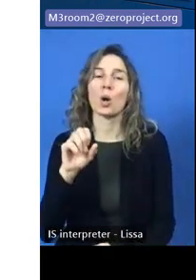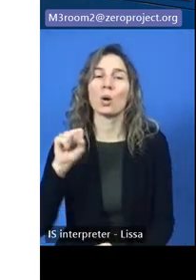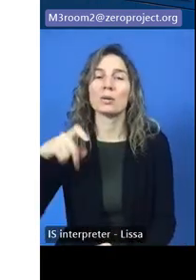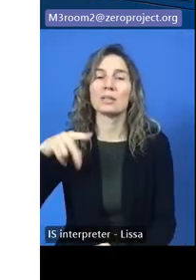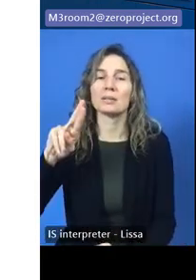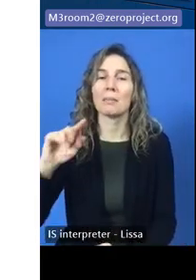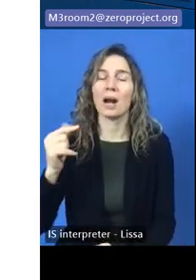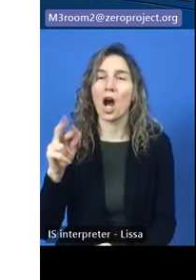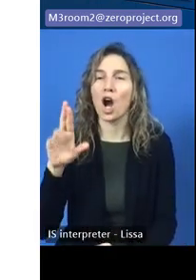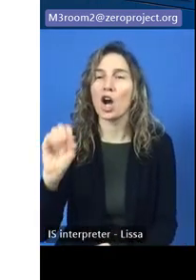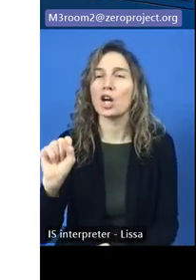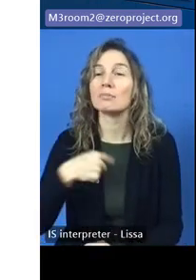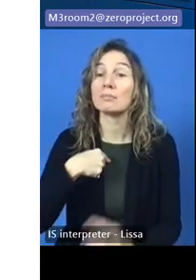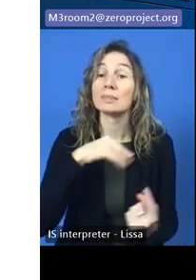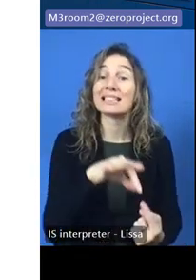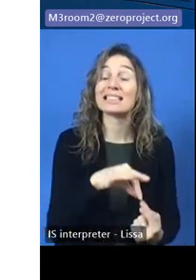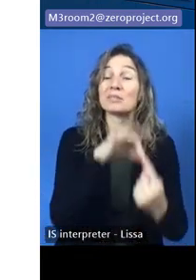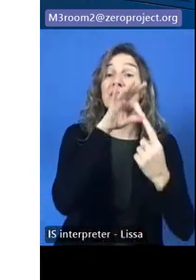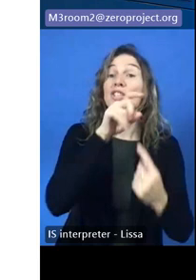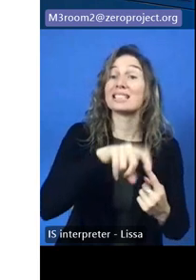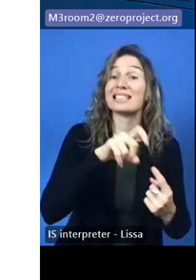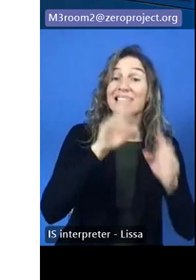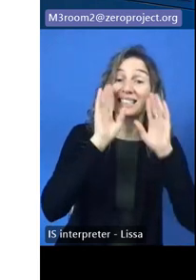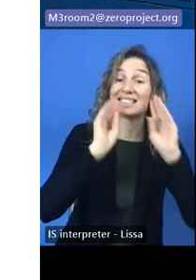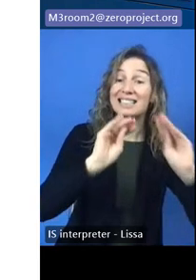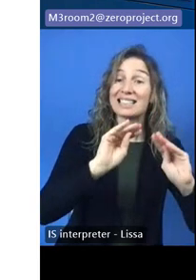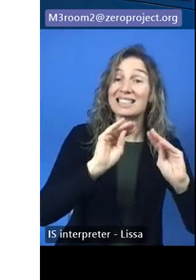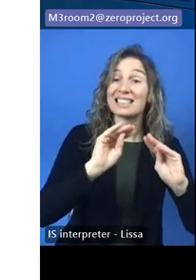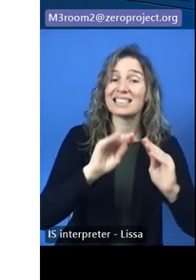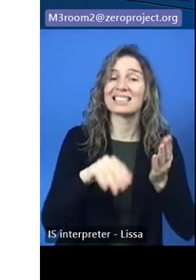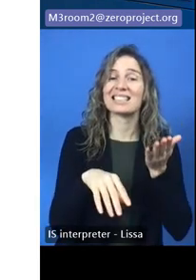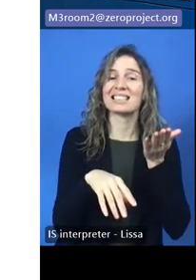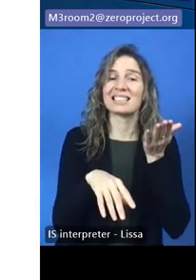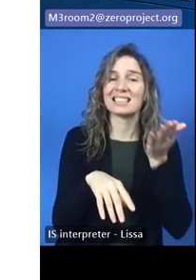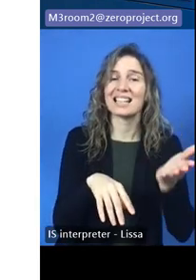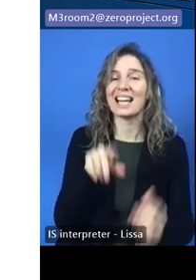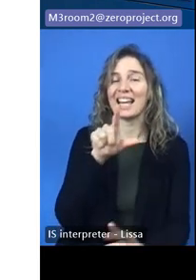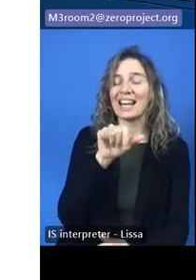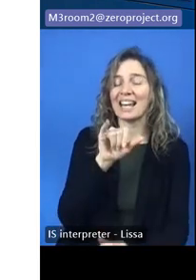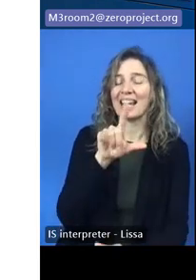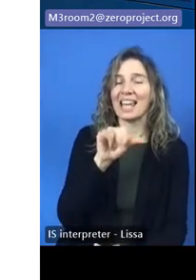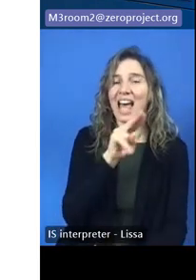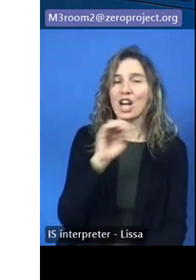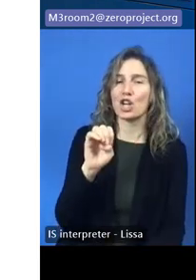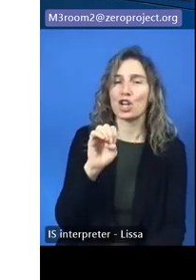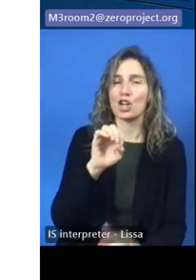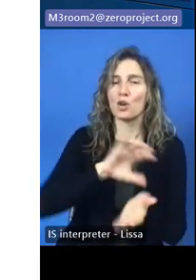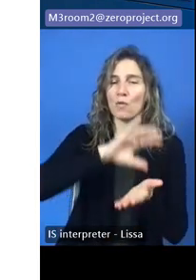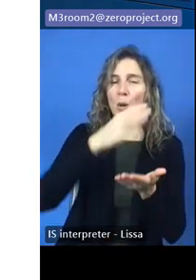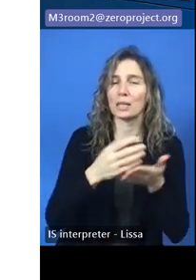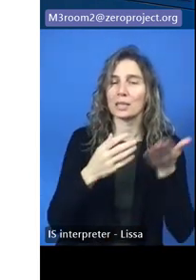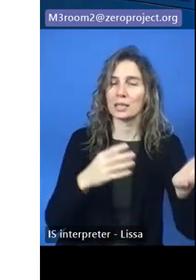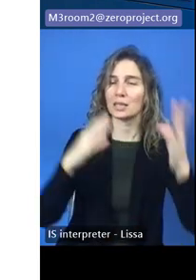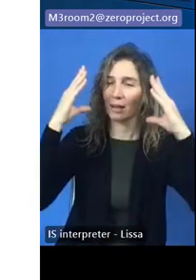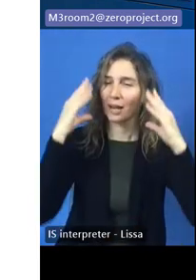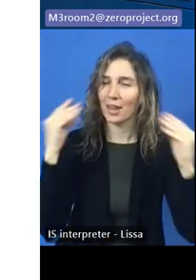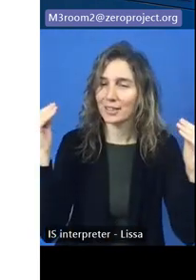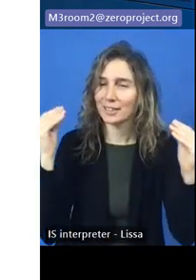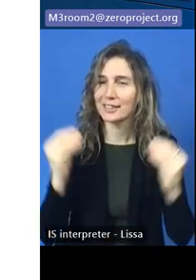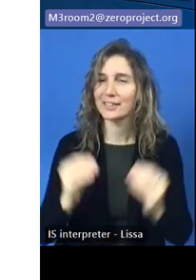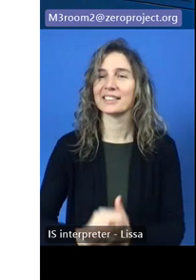I'm a special needs teacher and inclusive education advisor to the Liliana Fonds in the Netherlands. We